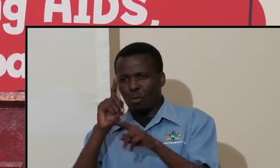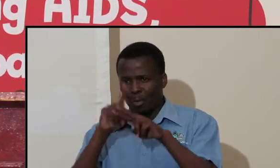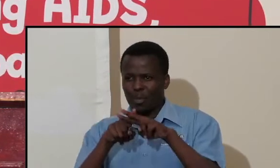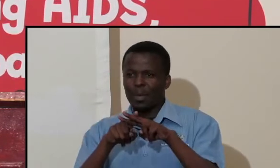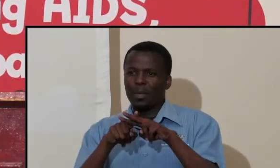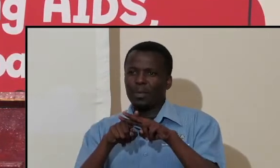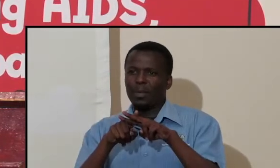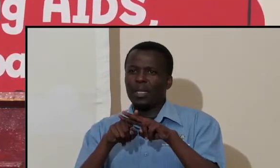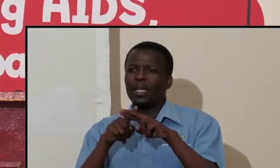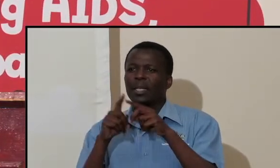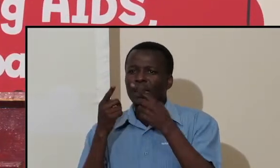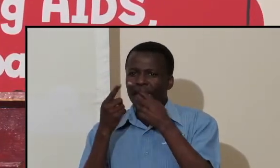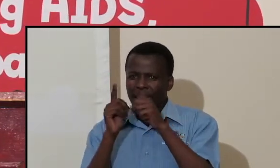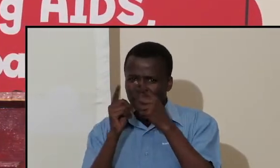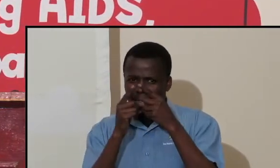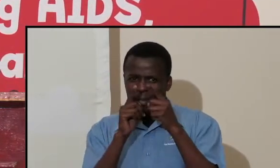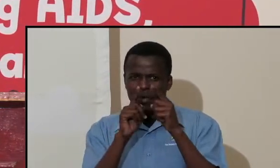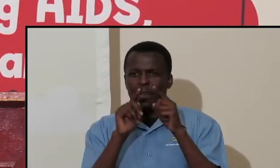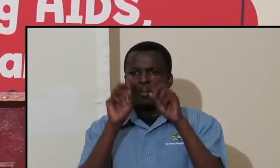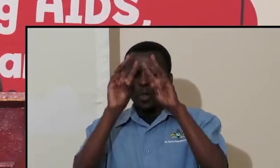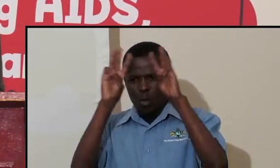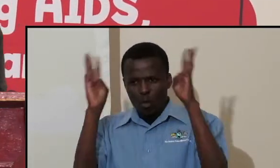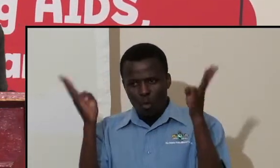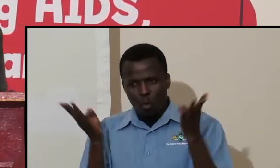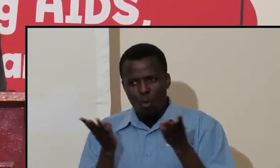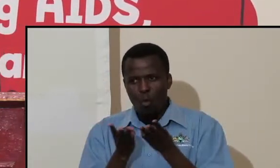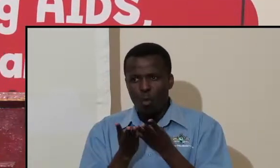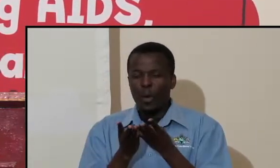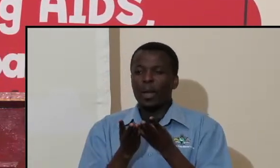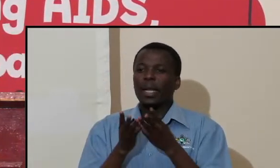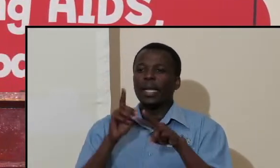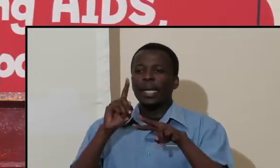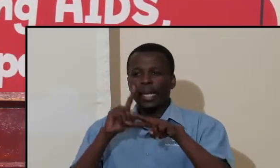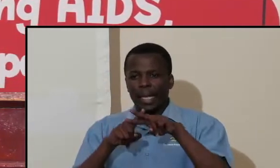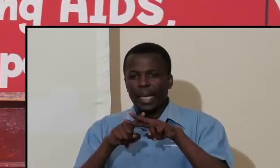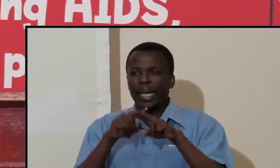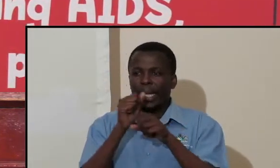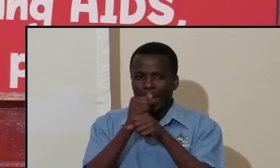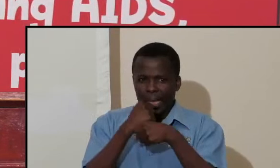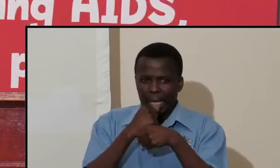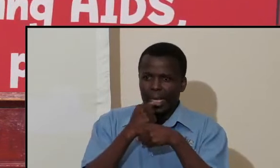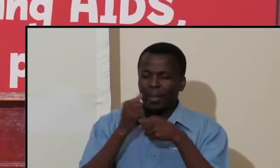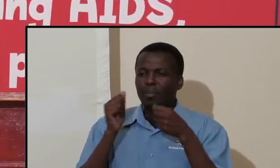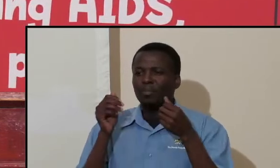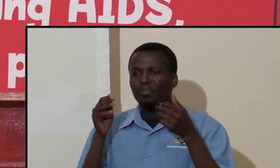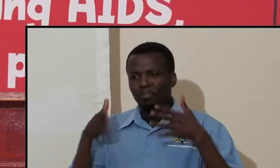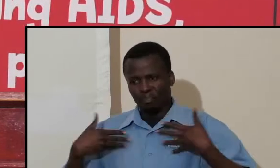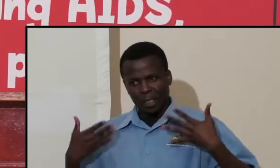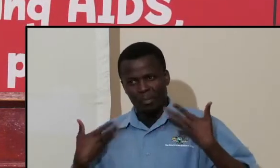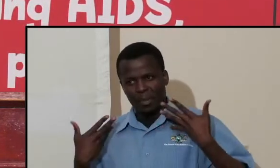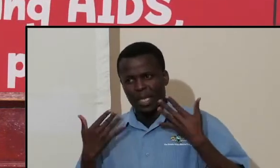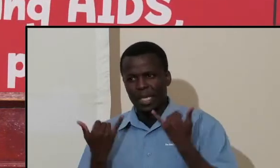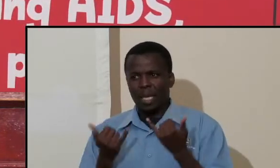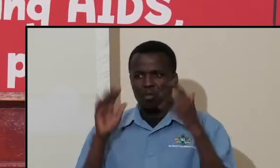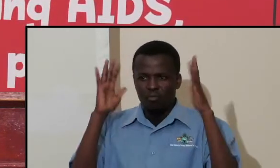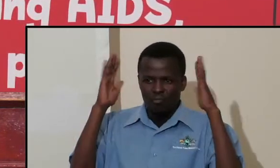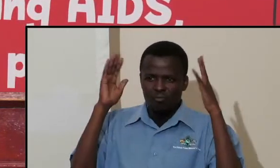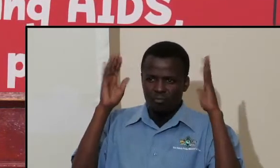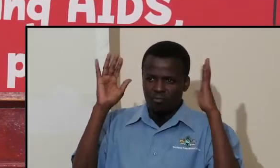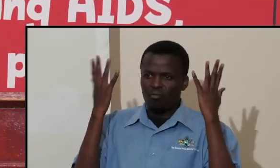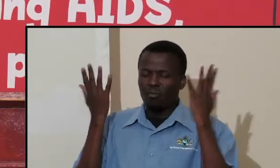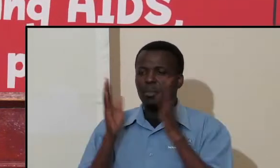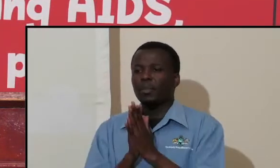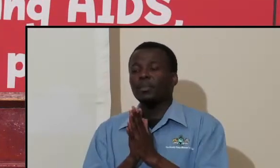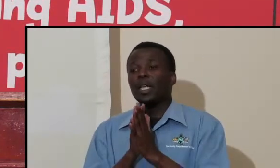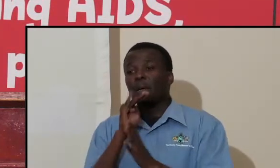Lomalungelo said, Happy World AIDS Day commemoration. So we're taking that to be what